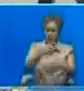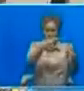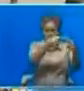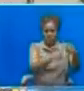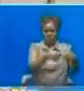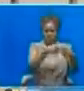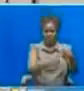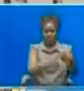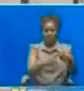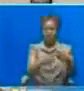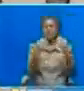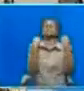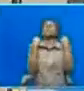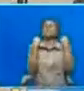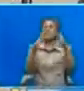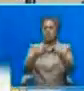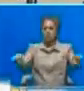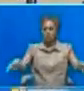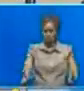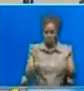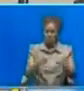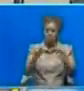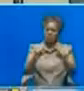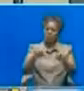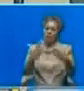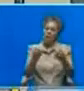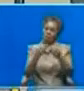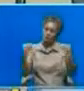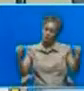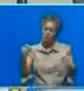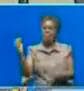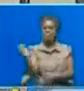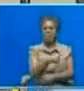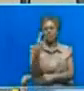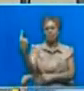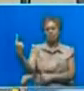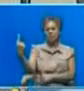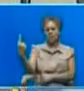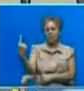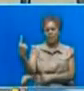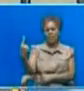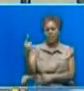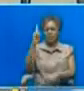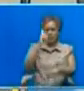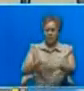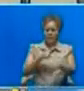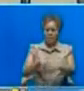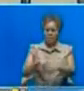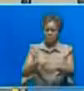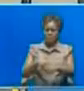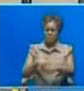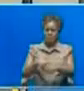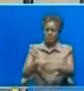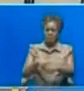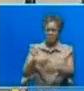is the hostels. Mm-hmm. That might take us about a month. Okay. So by